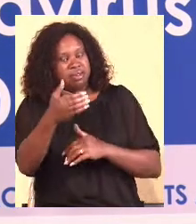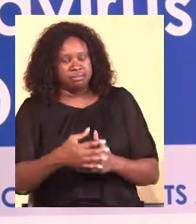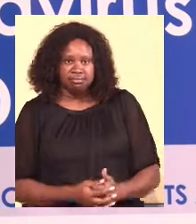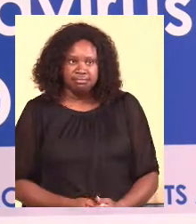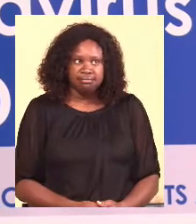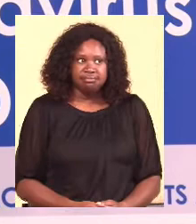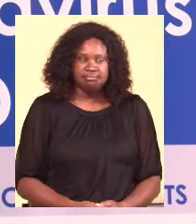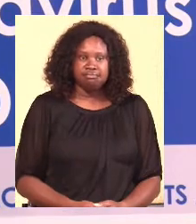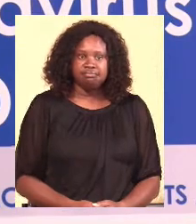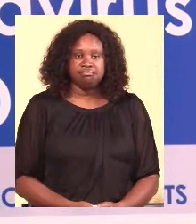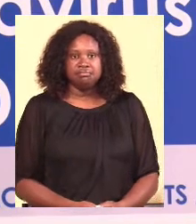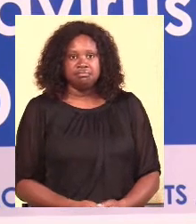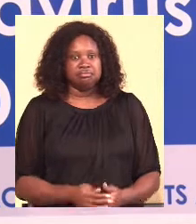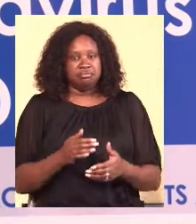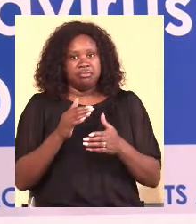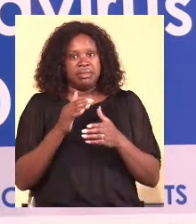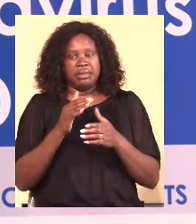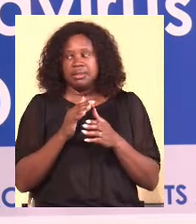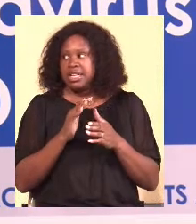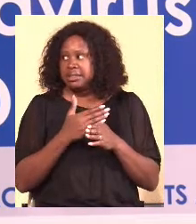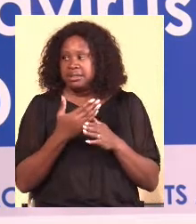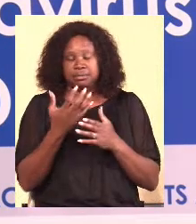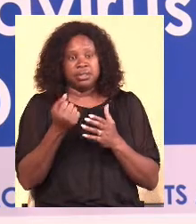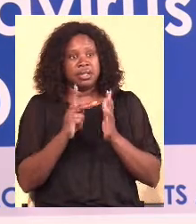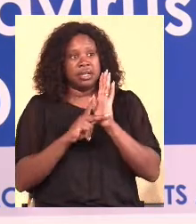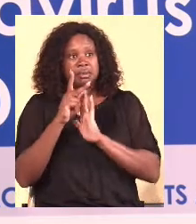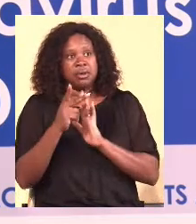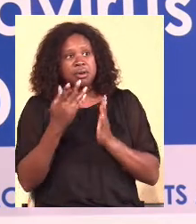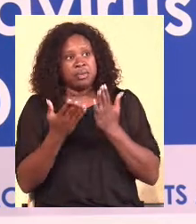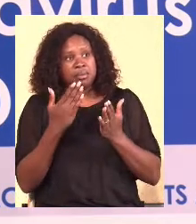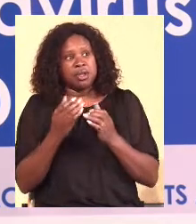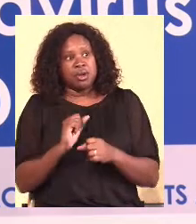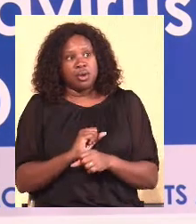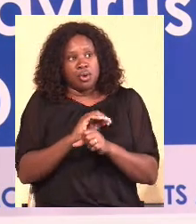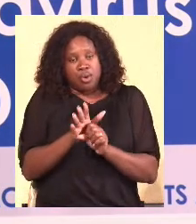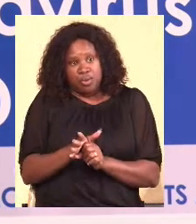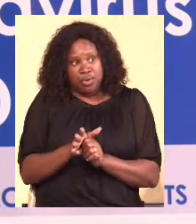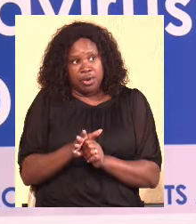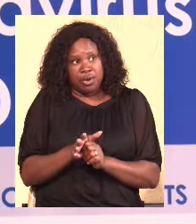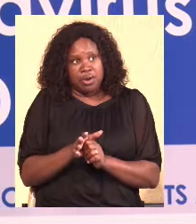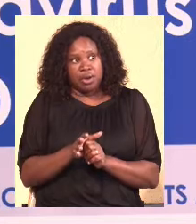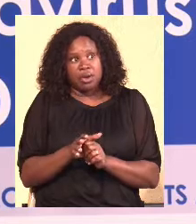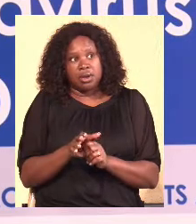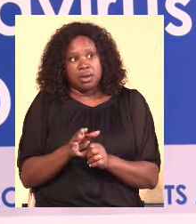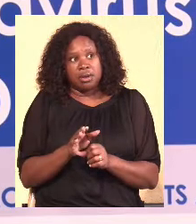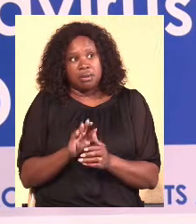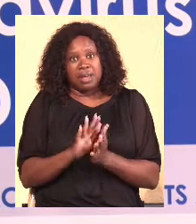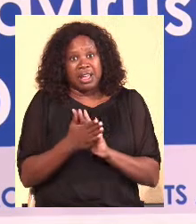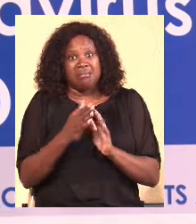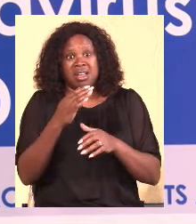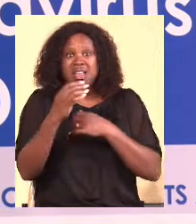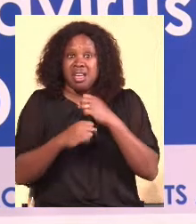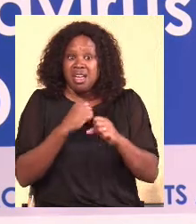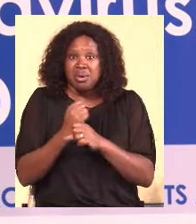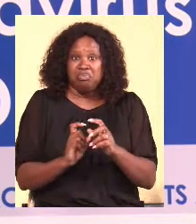pandemic striking again? Because there are reports that maybe COVID-19 would be an annual